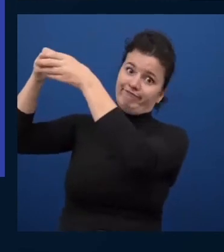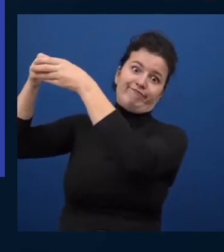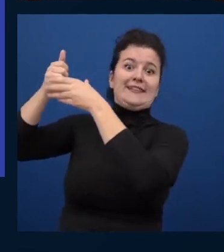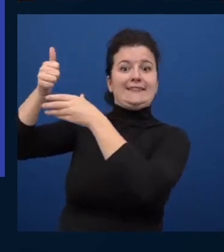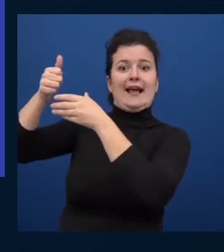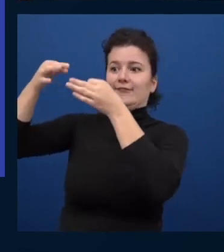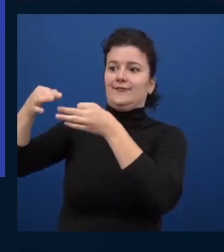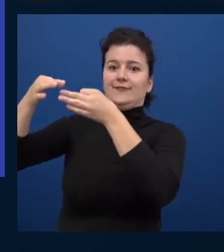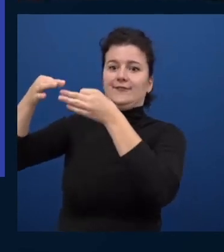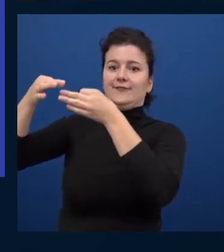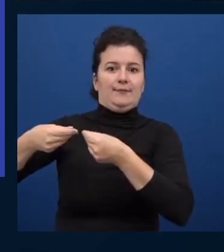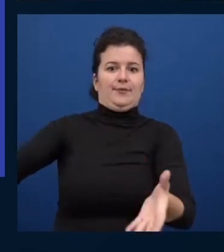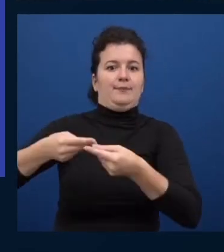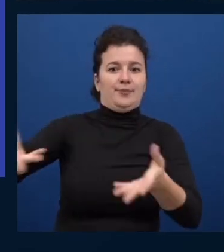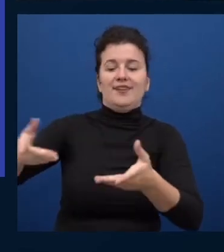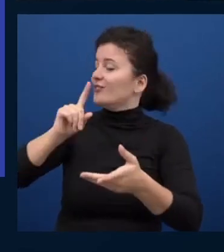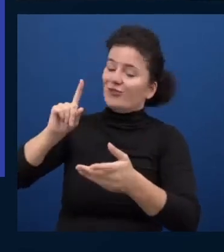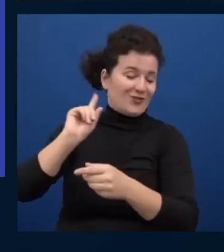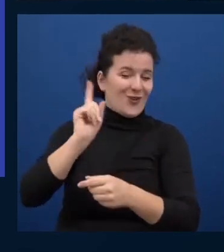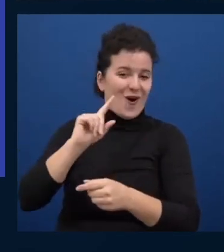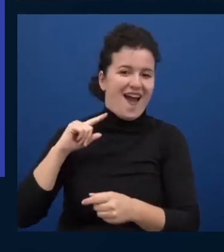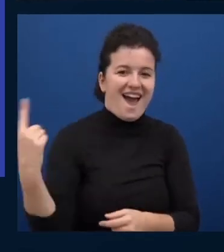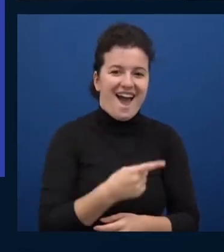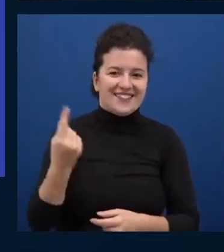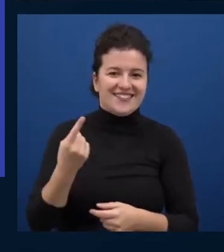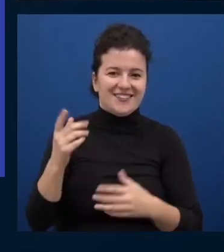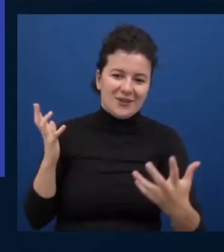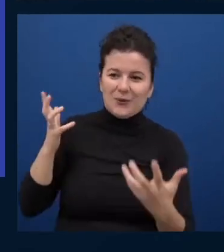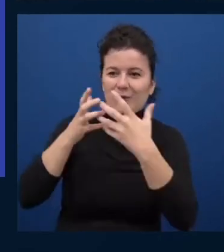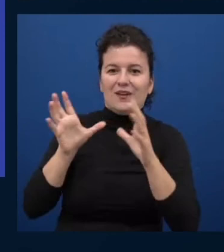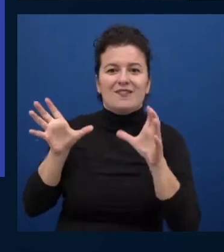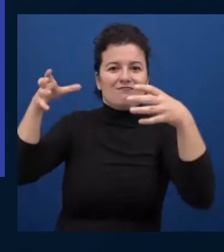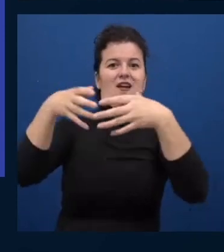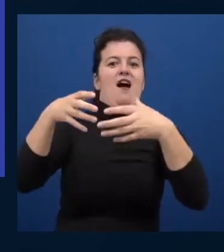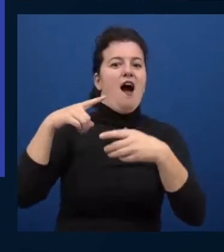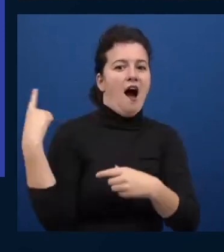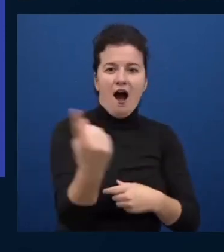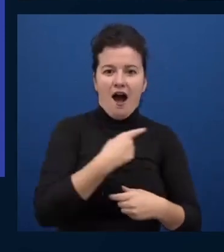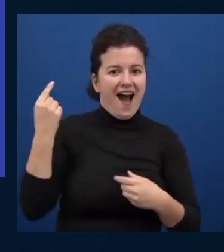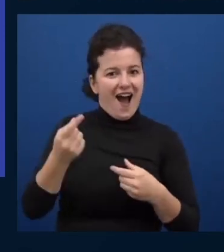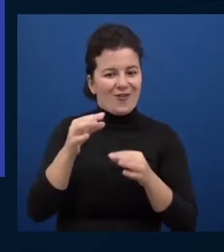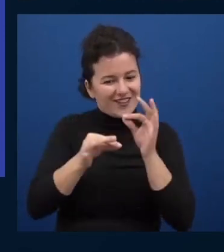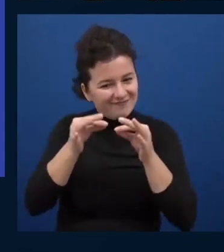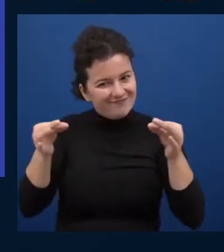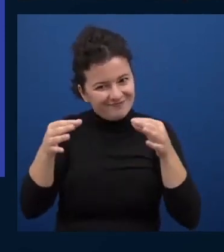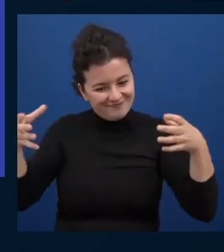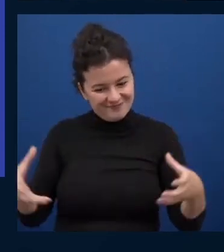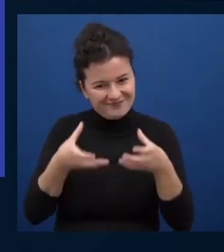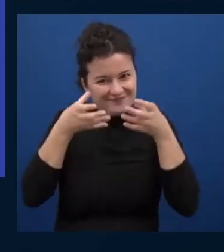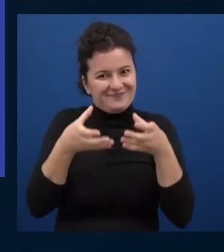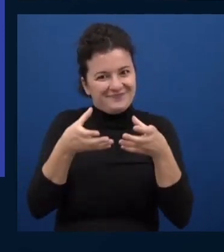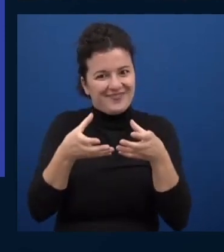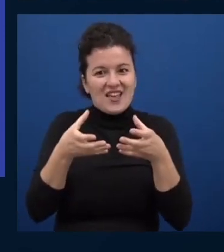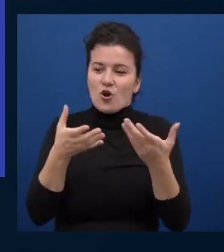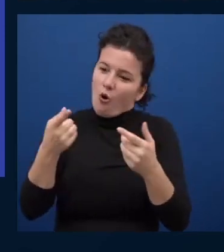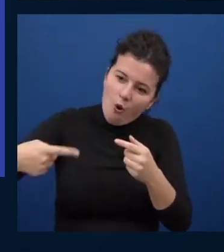free. It's us. It's our product, and we're really happy about it. And we want to continue investing